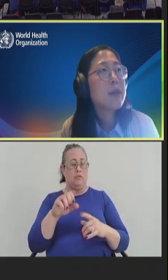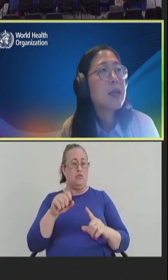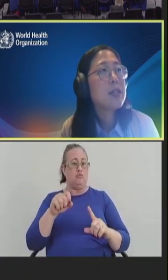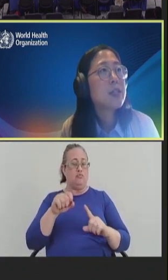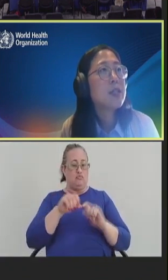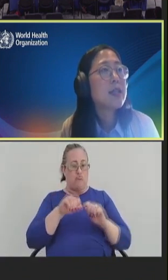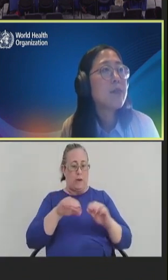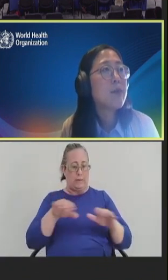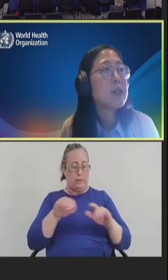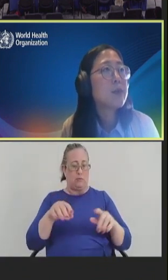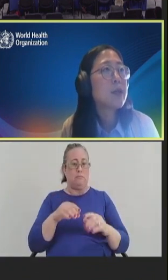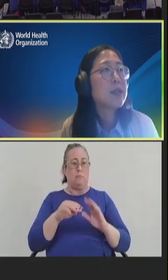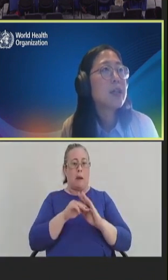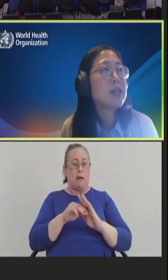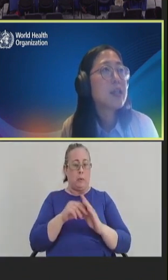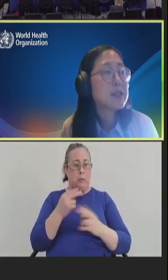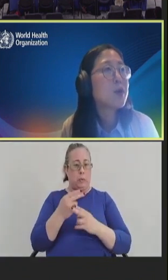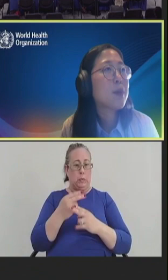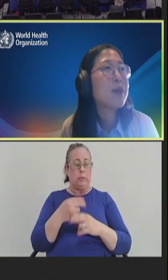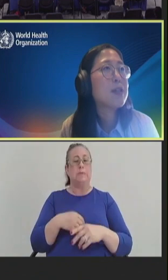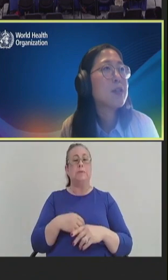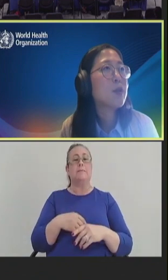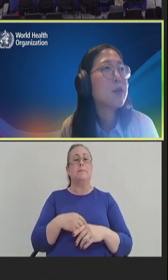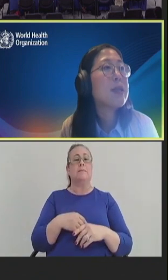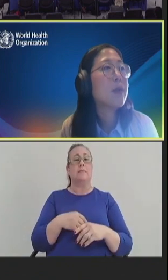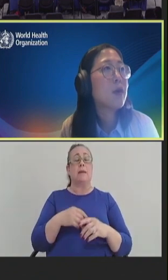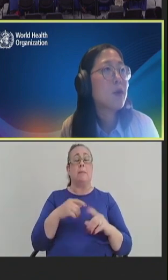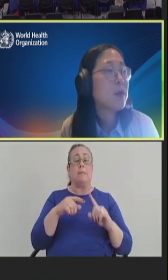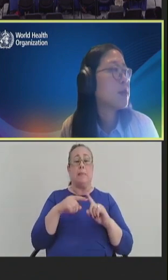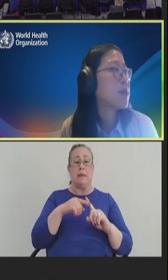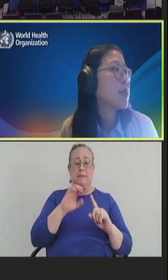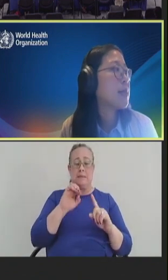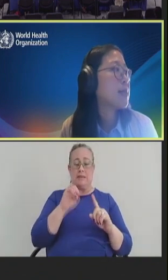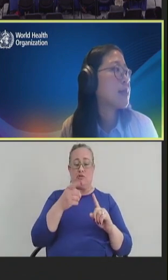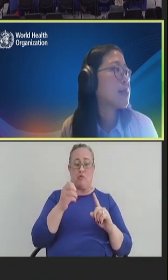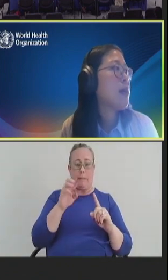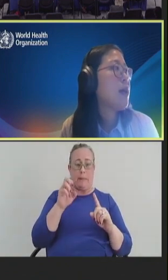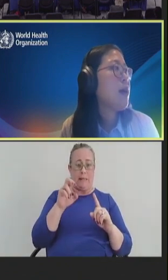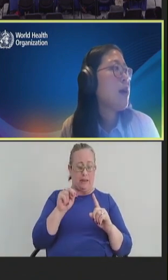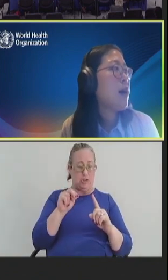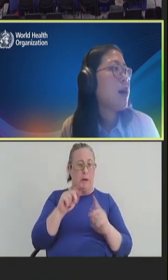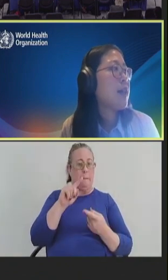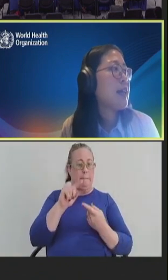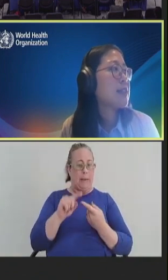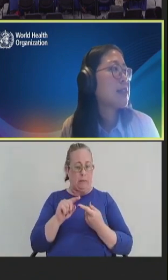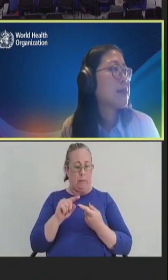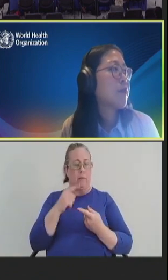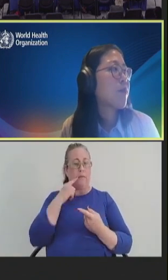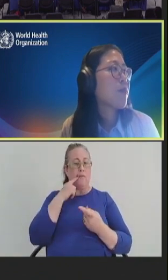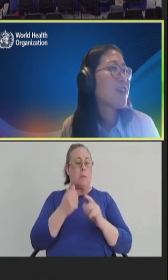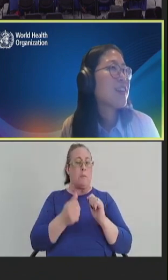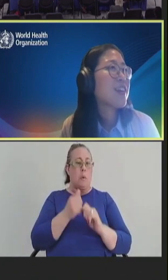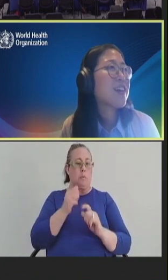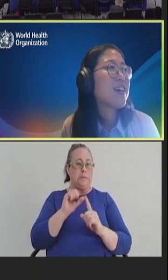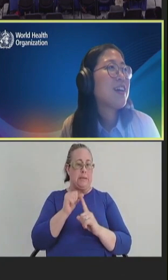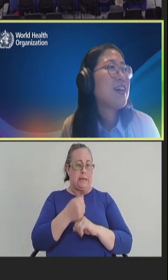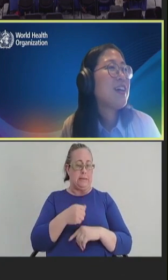geographic imputation and temporal extrapolation were minimal for most of the cases. Next.